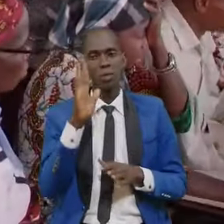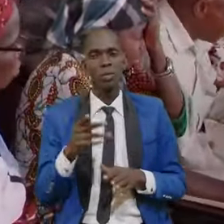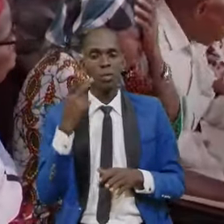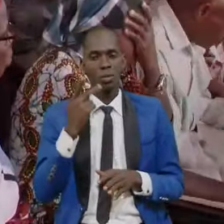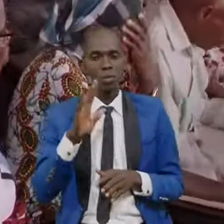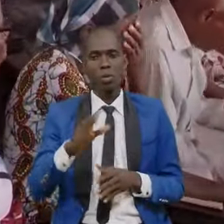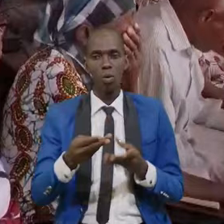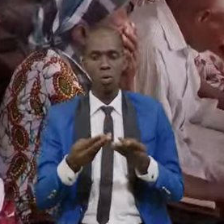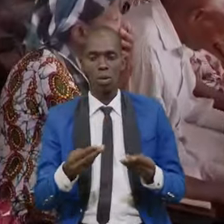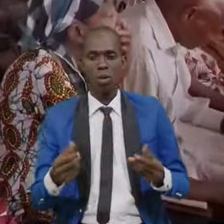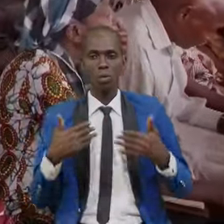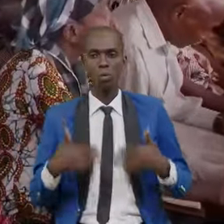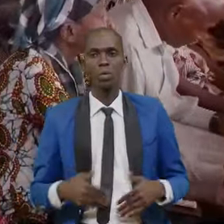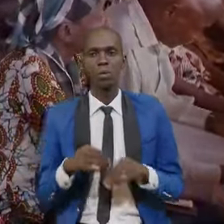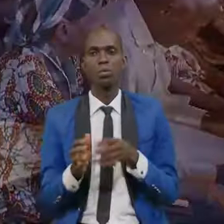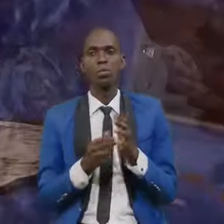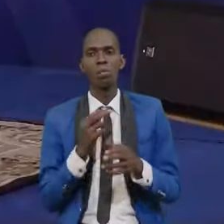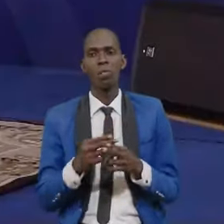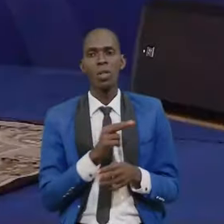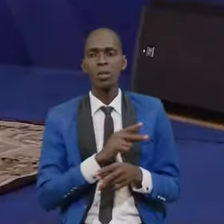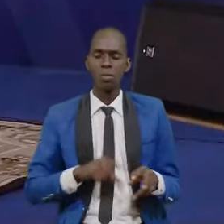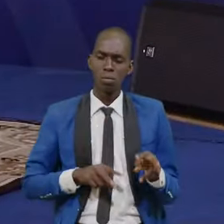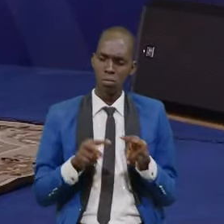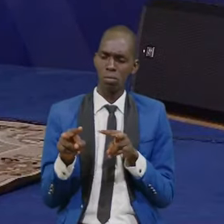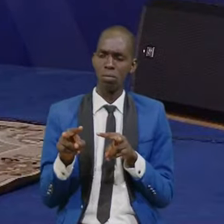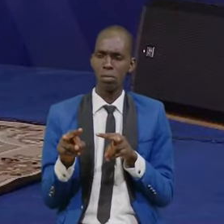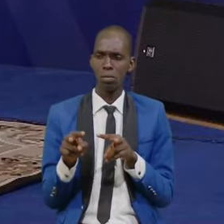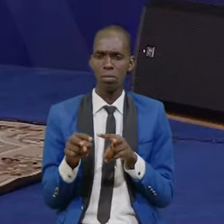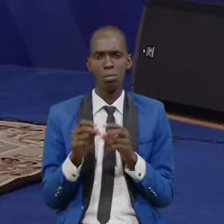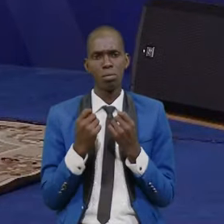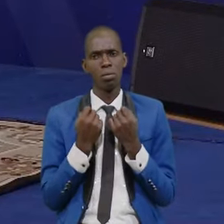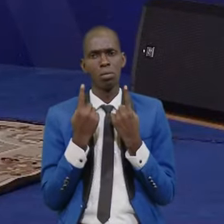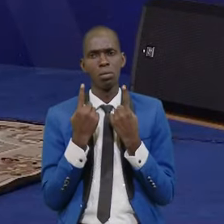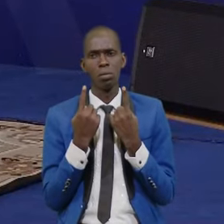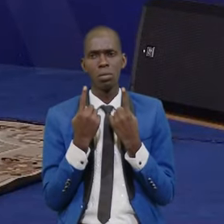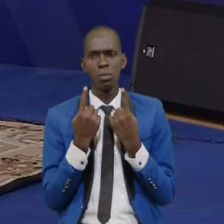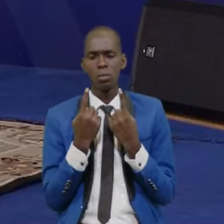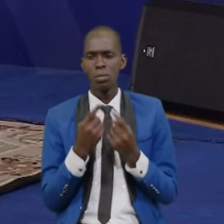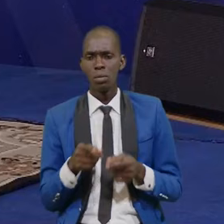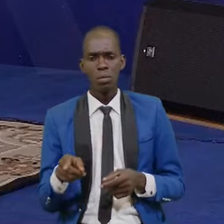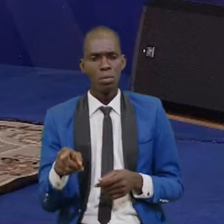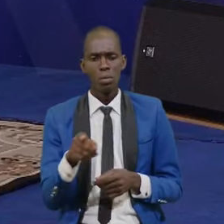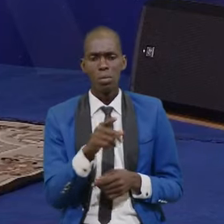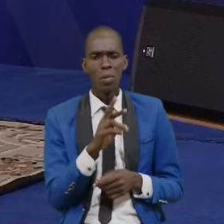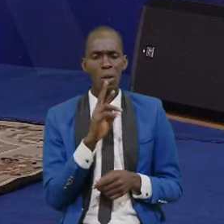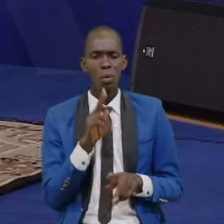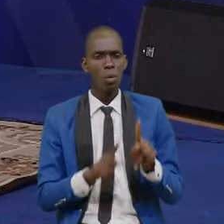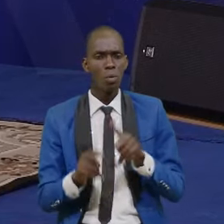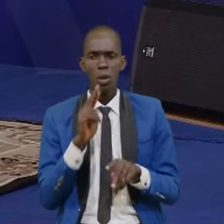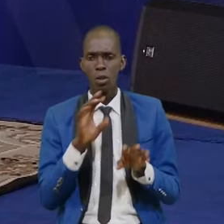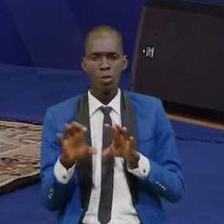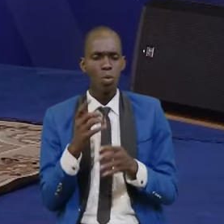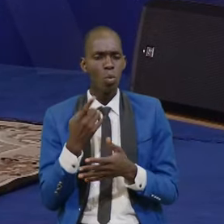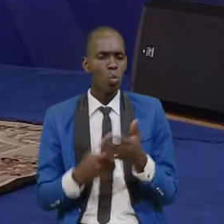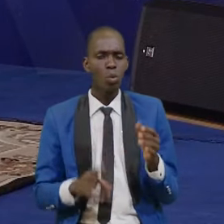And he looked inside there and said, what? These people are doing what nobody had ever done. First of